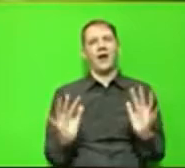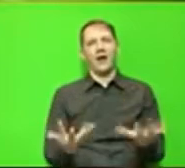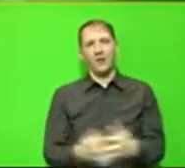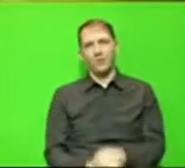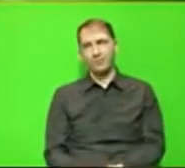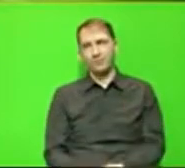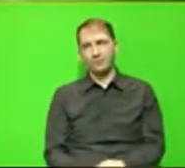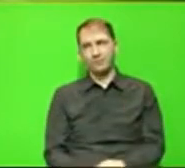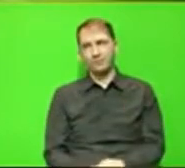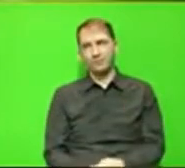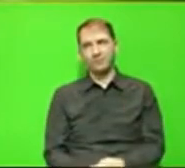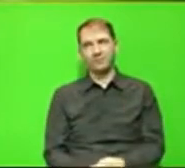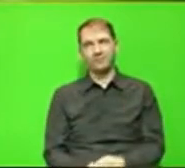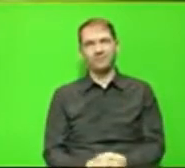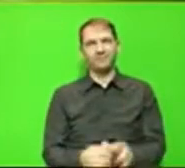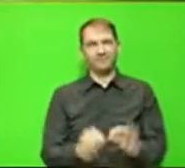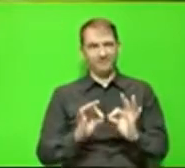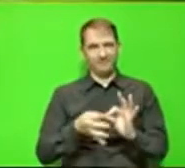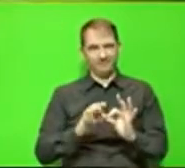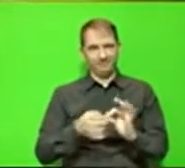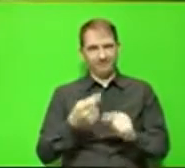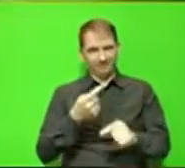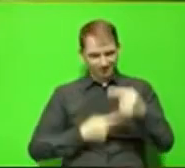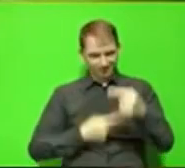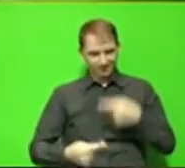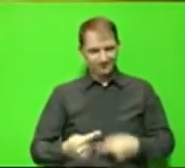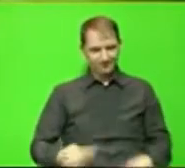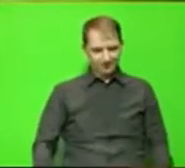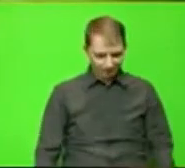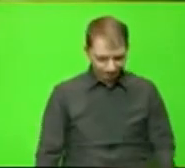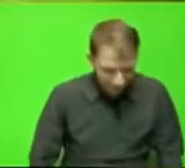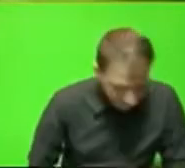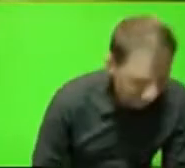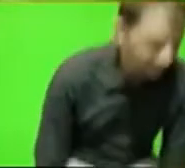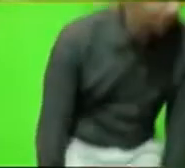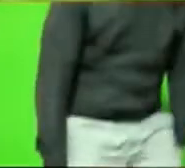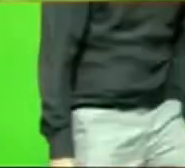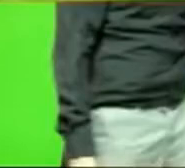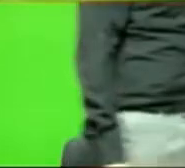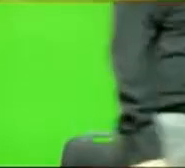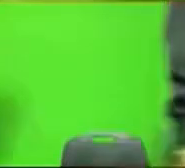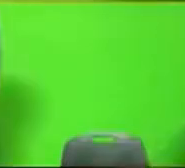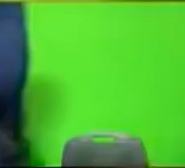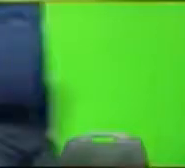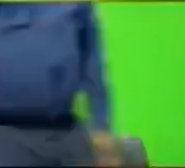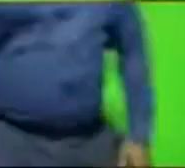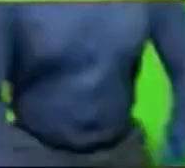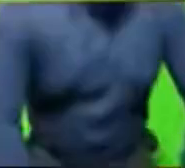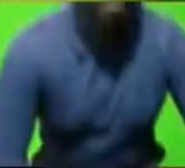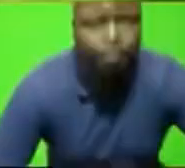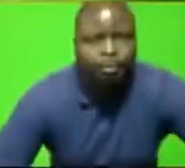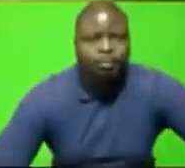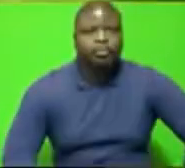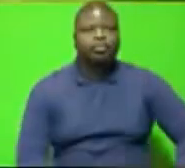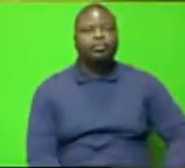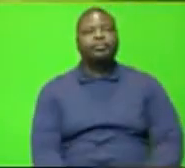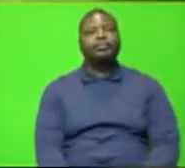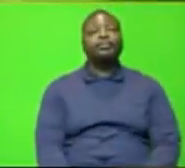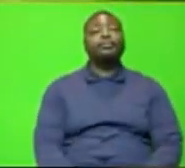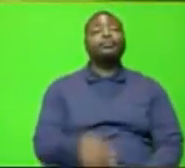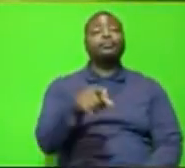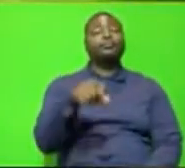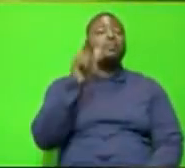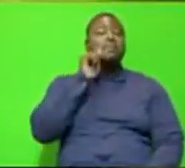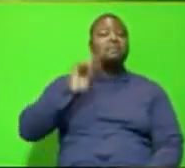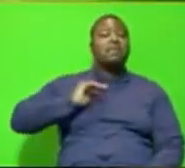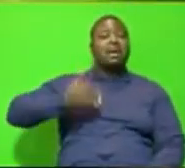countries. We must therefore support each other in efforts to champion gender equality. To this end, we must